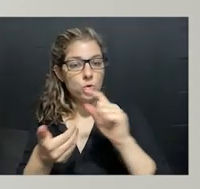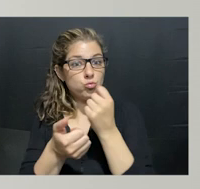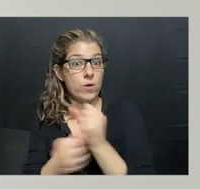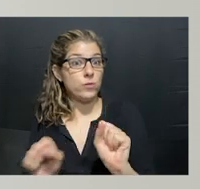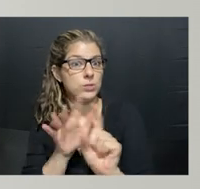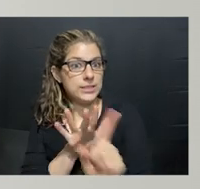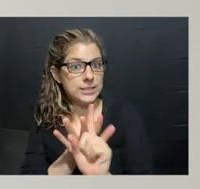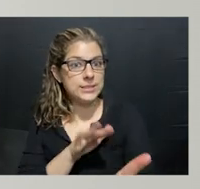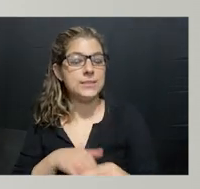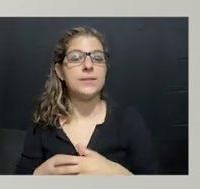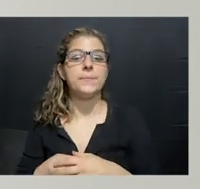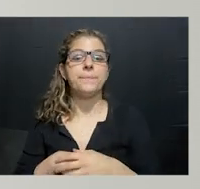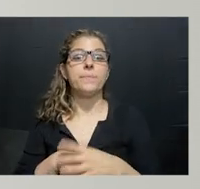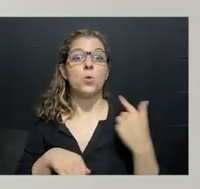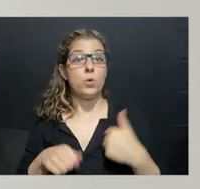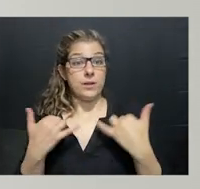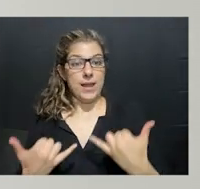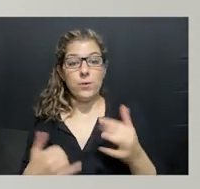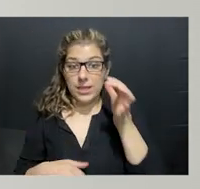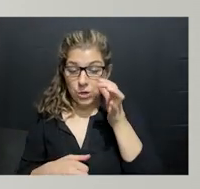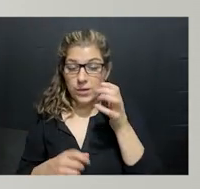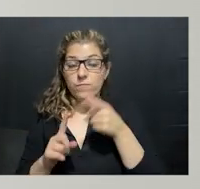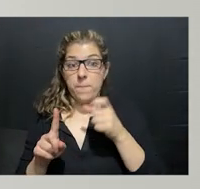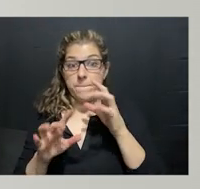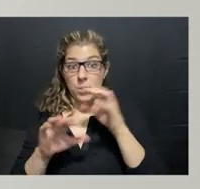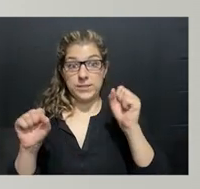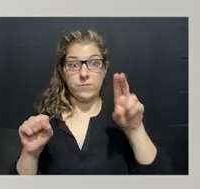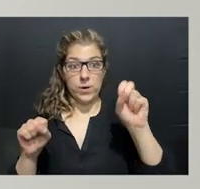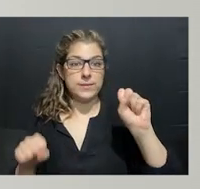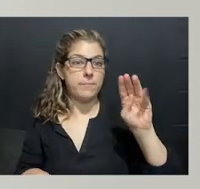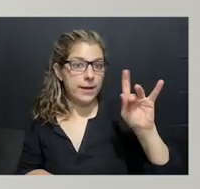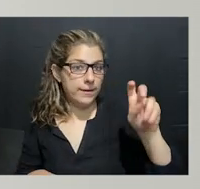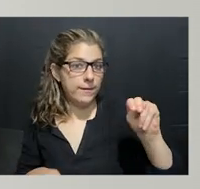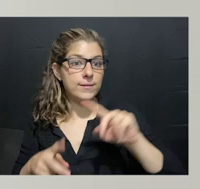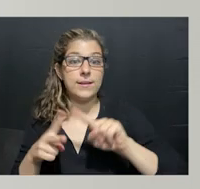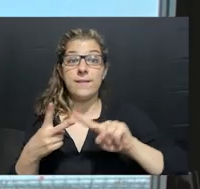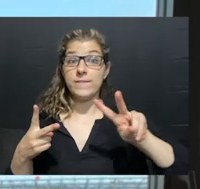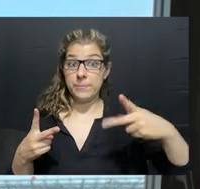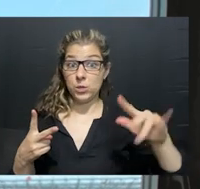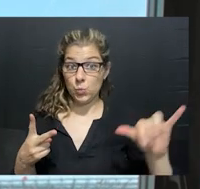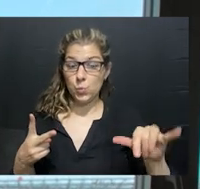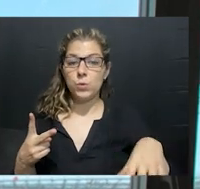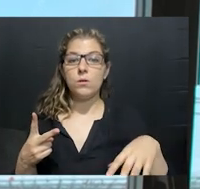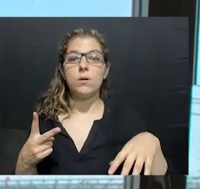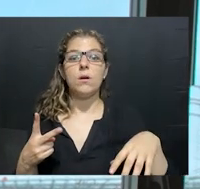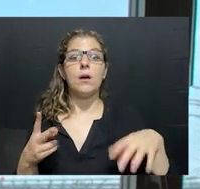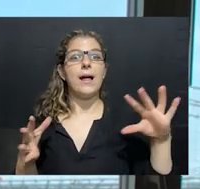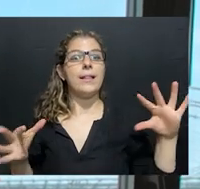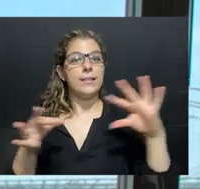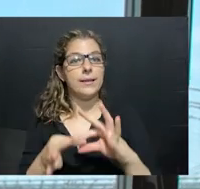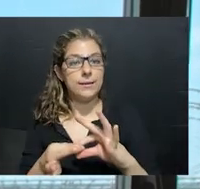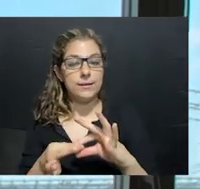refugees. And we're now hearing from the President of the United States and the Vice President a connection, a